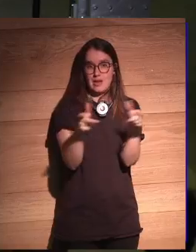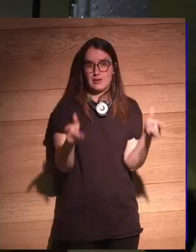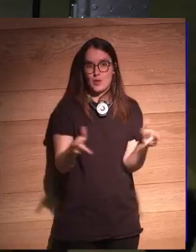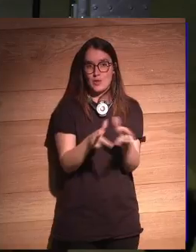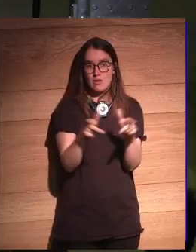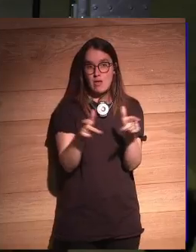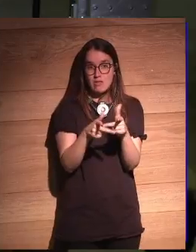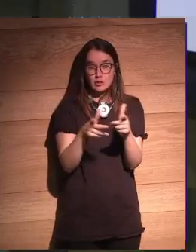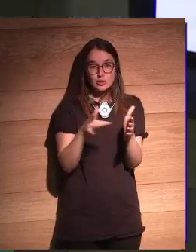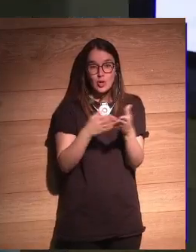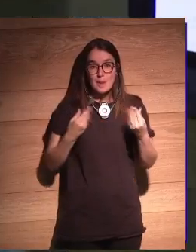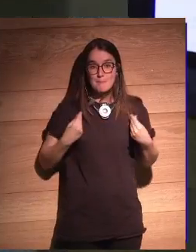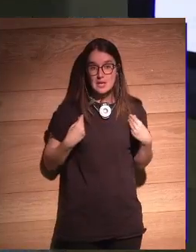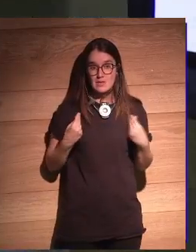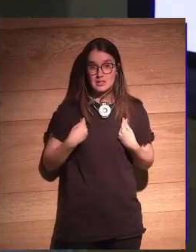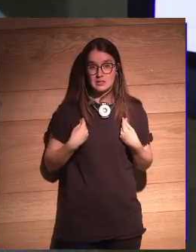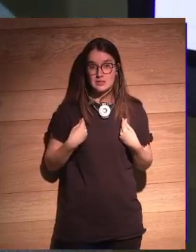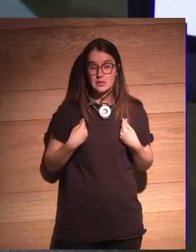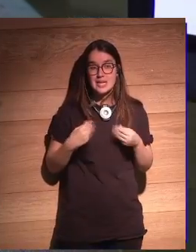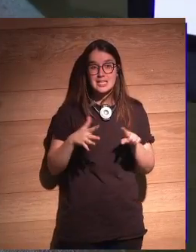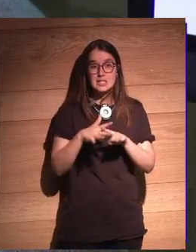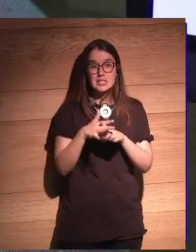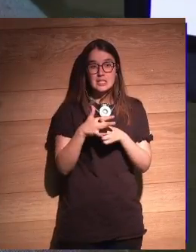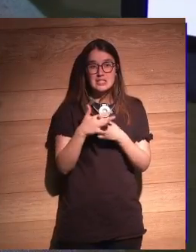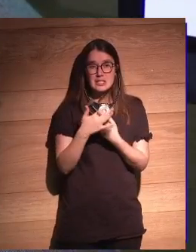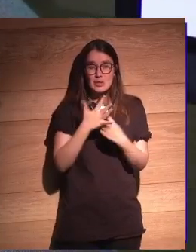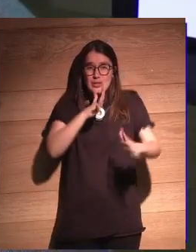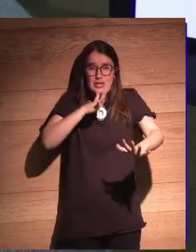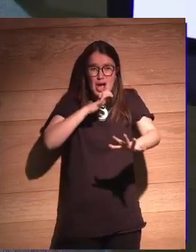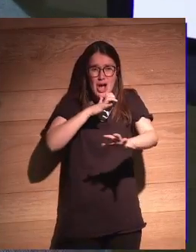been living in poor housing conditions for quite a long time.